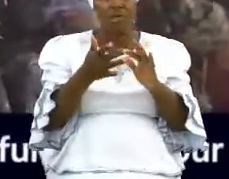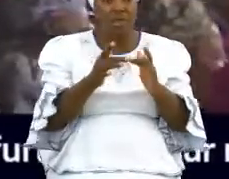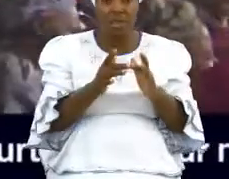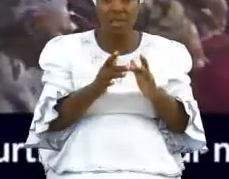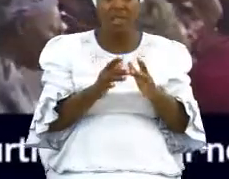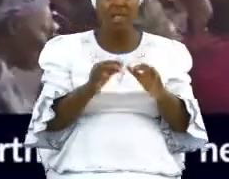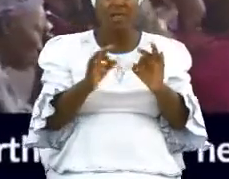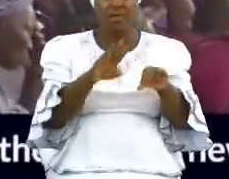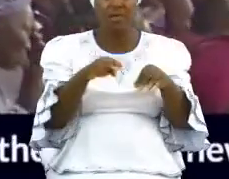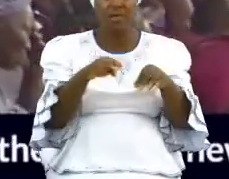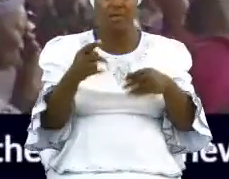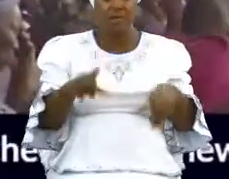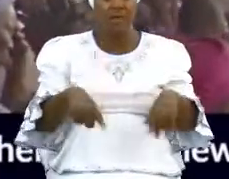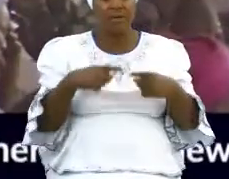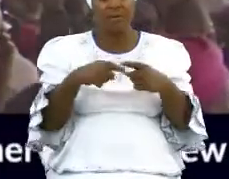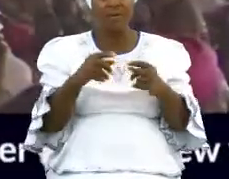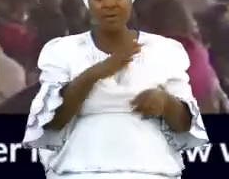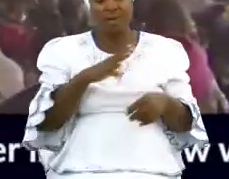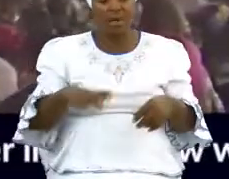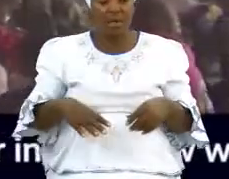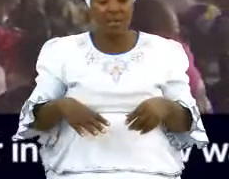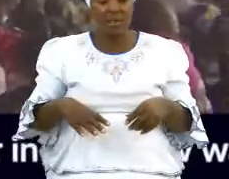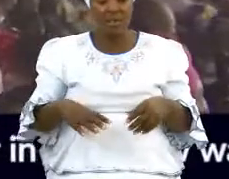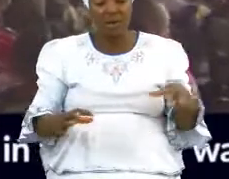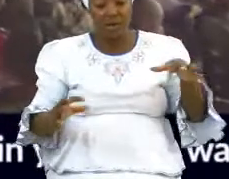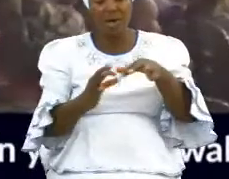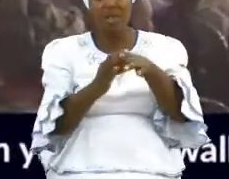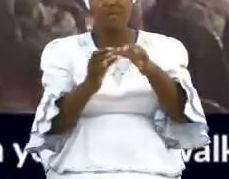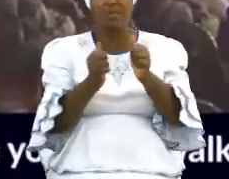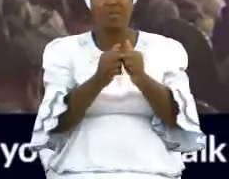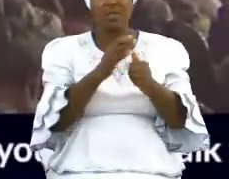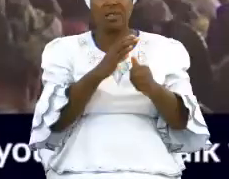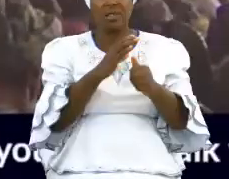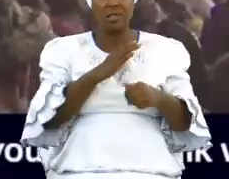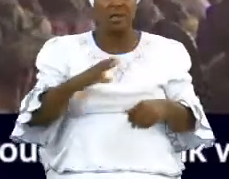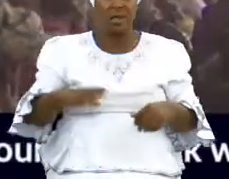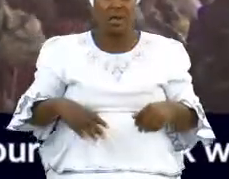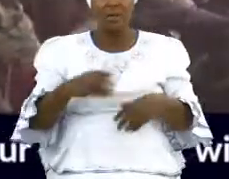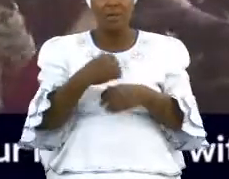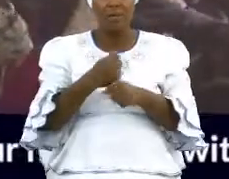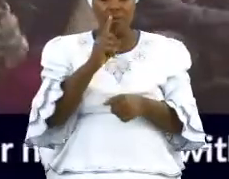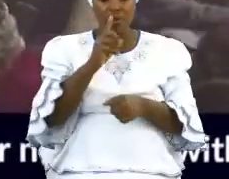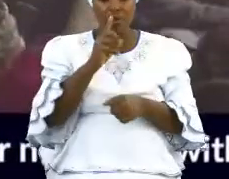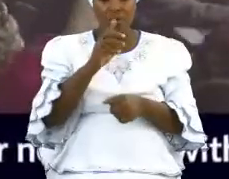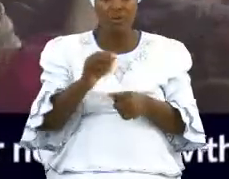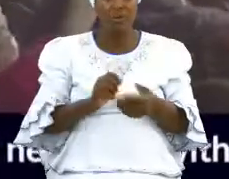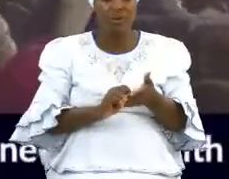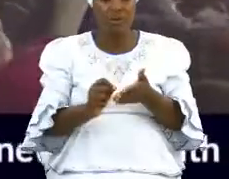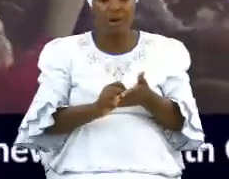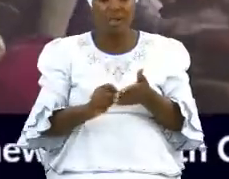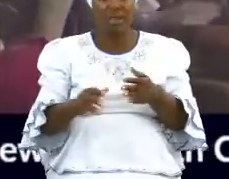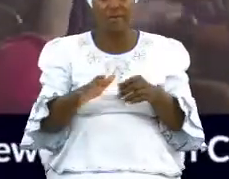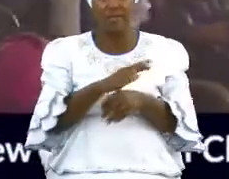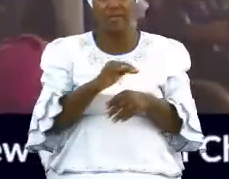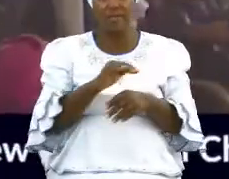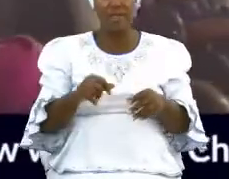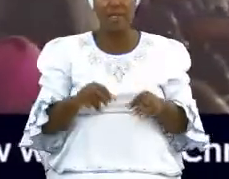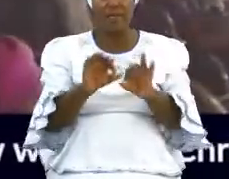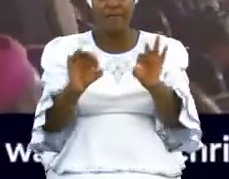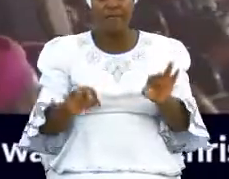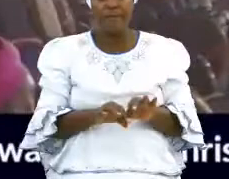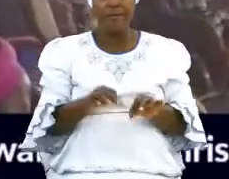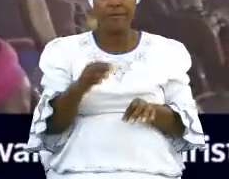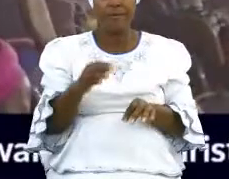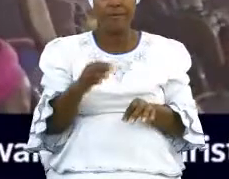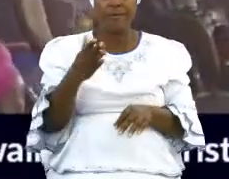Christ, connect with Christ. Make sure you fill the form online so that